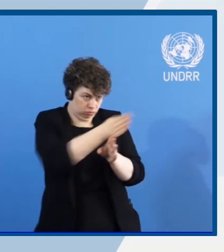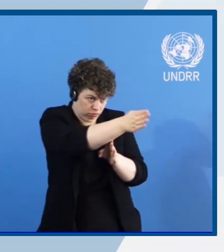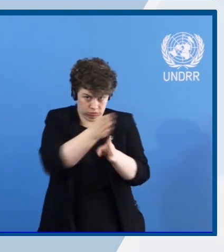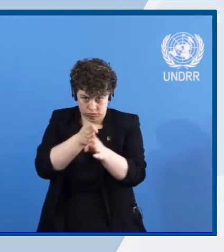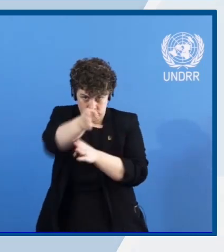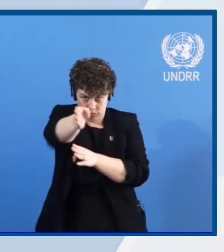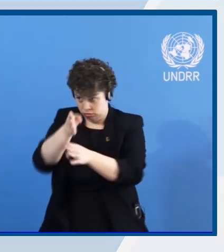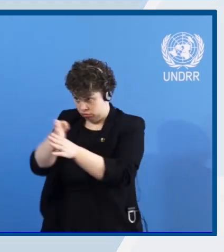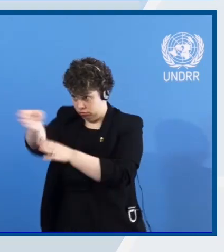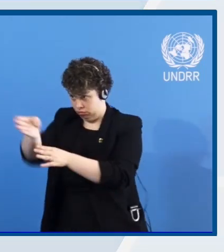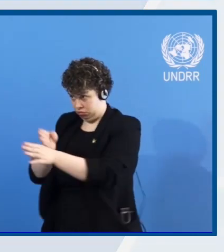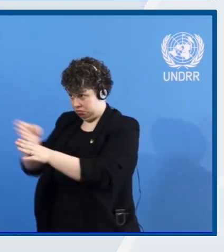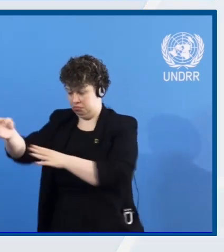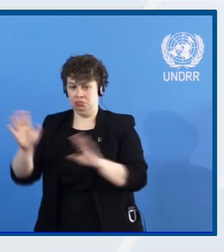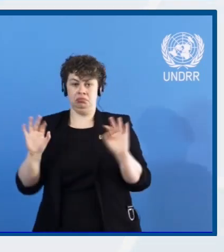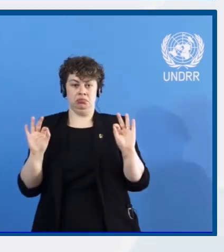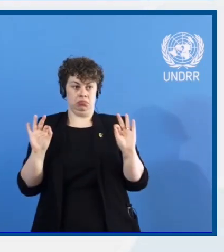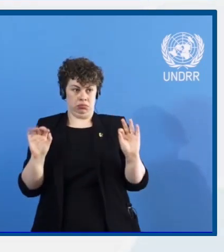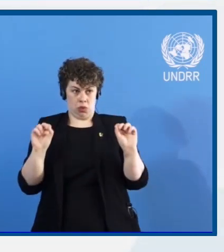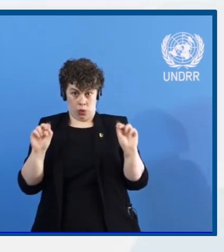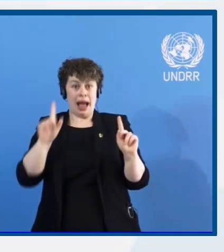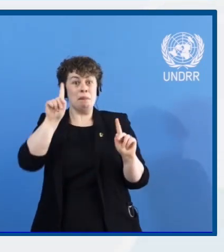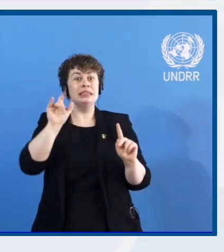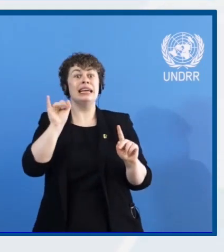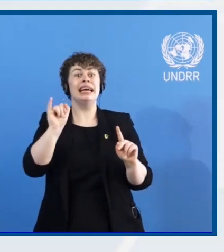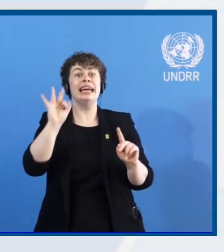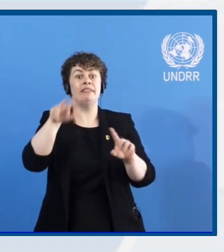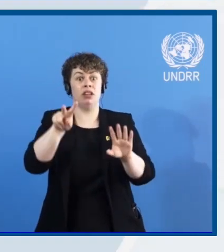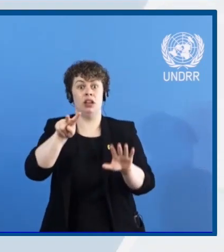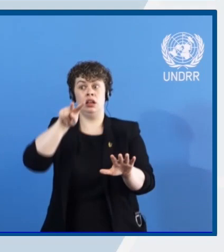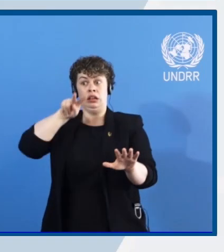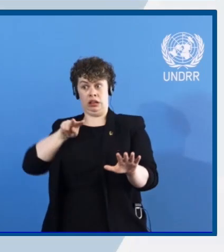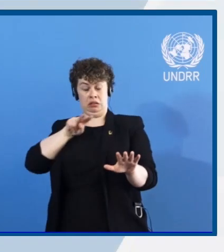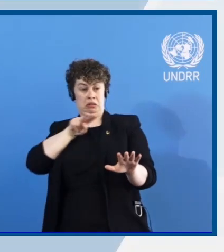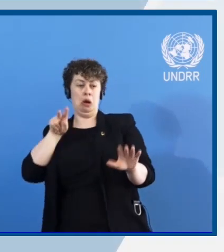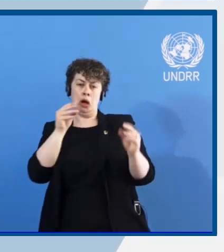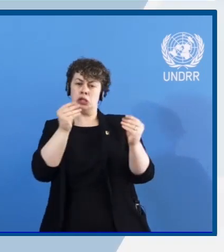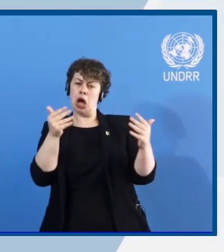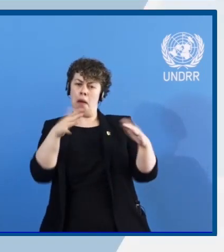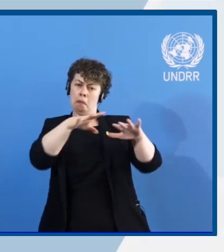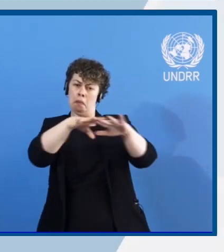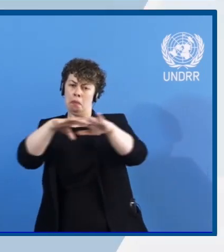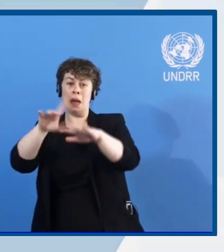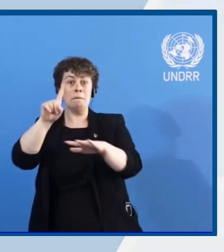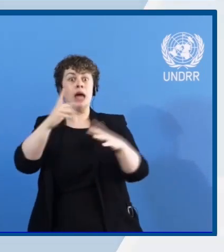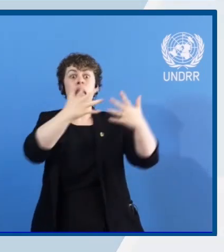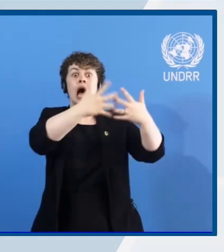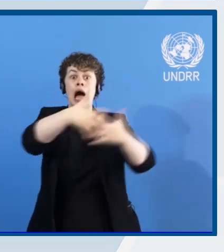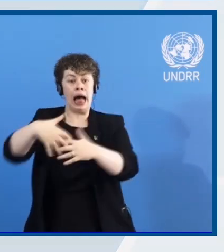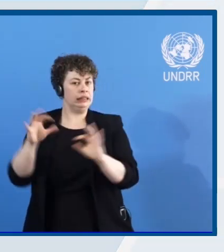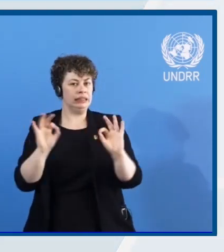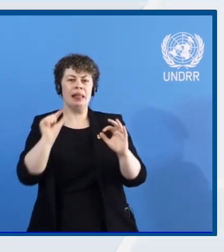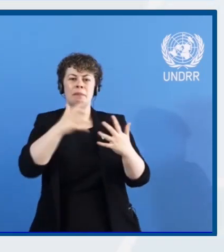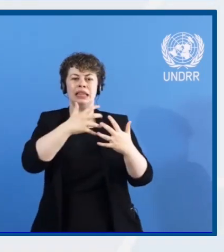extent they are aligned, but they are aligned at the metrics level? This is when we become serious about overcoming